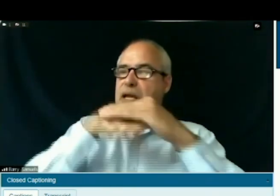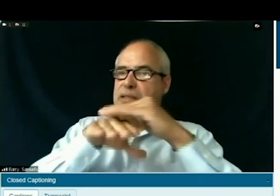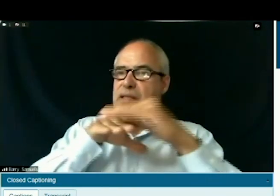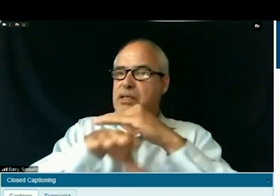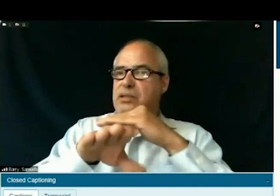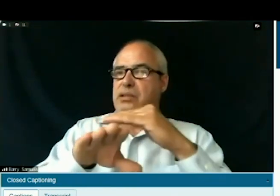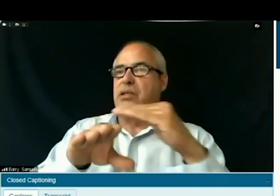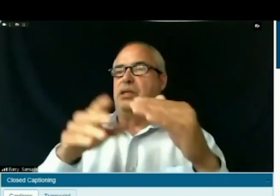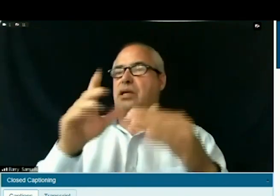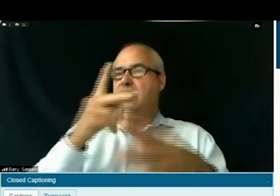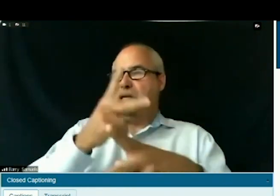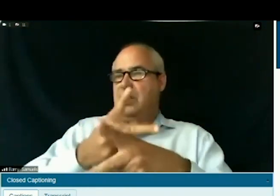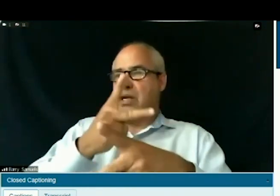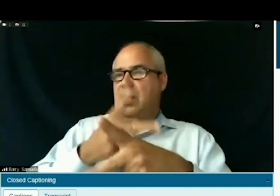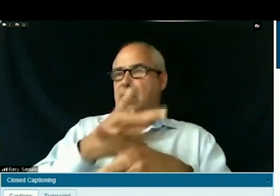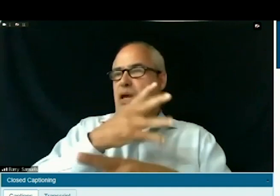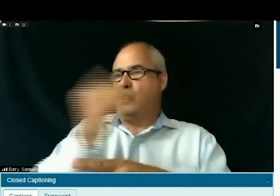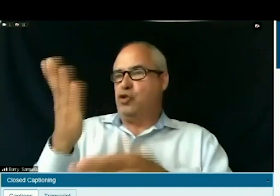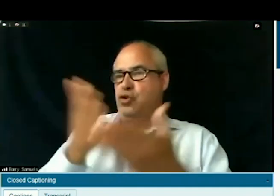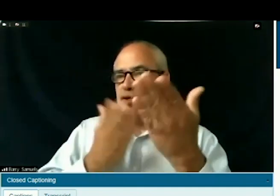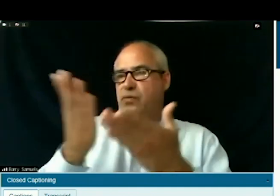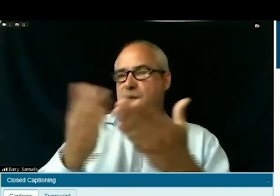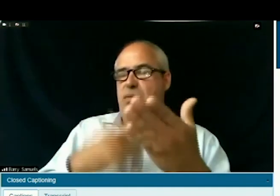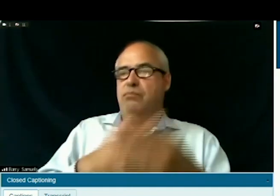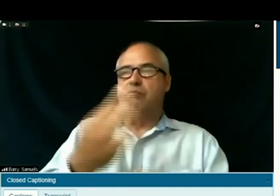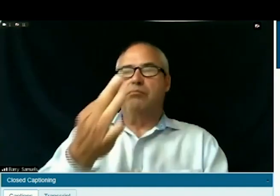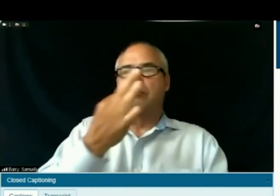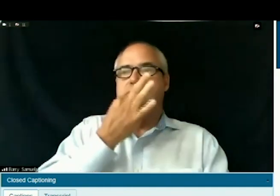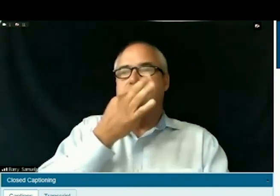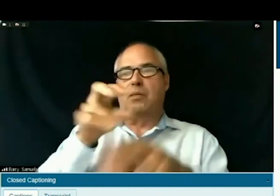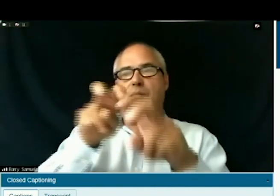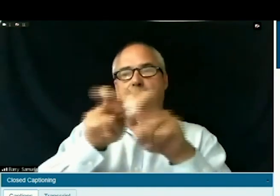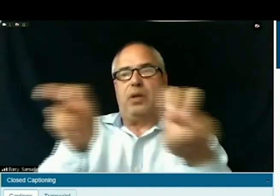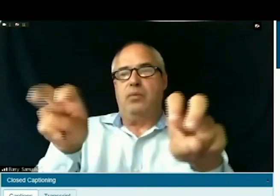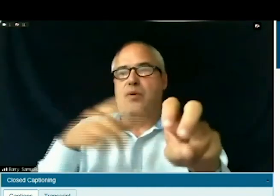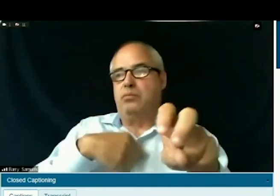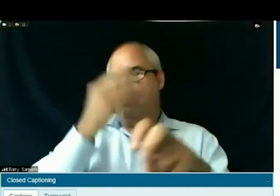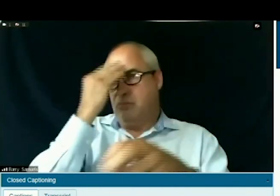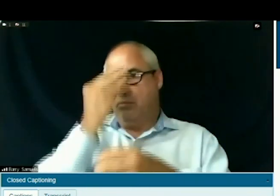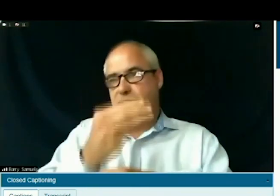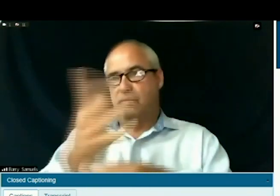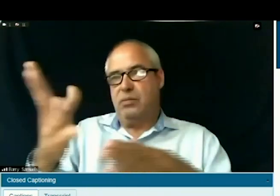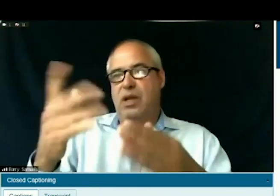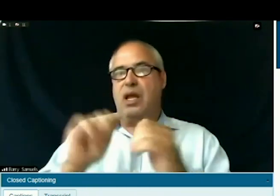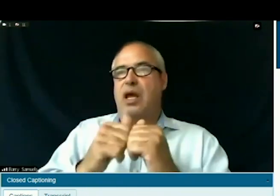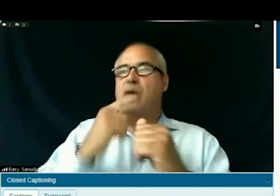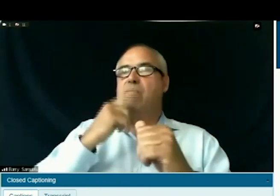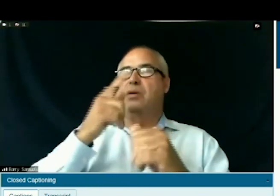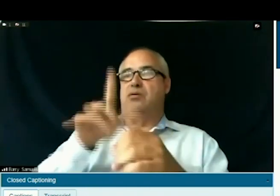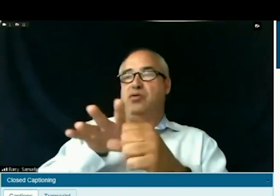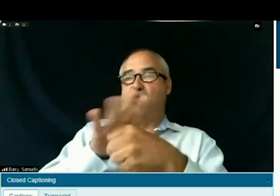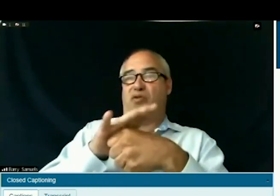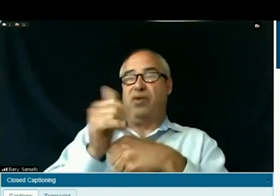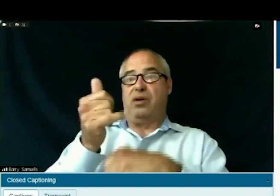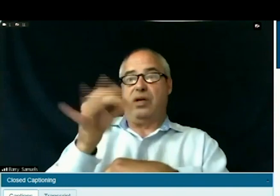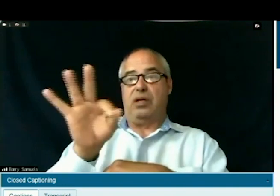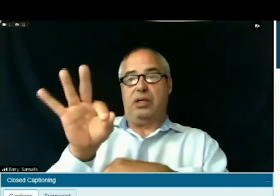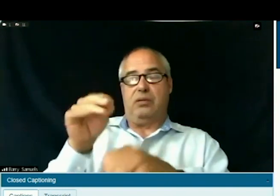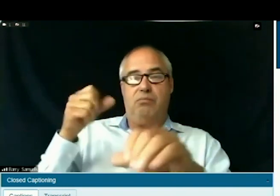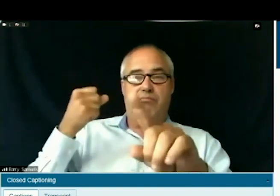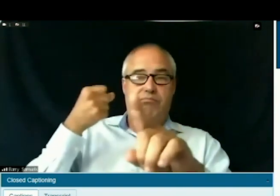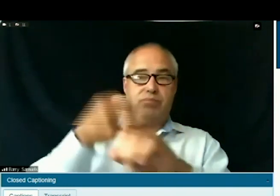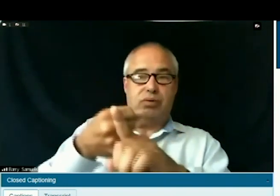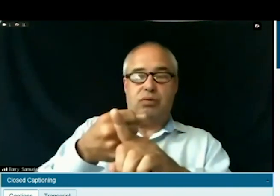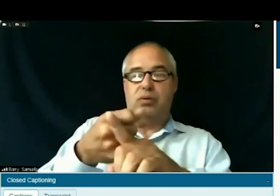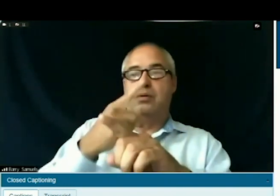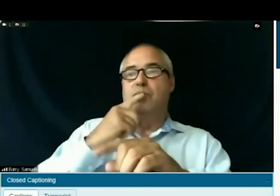services. This expert panel will provide insights into how the pandemic exacerbated existing challenges and how this